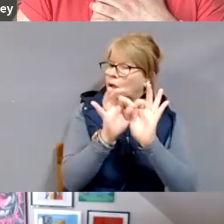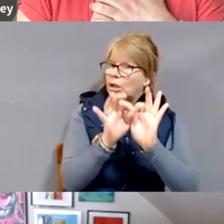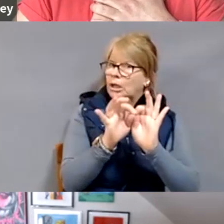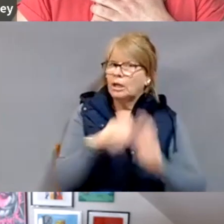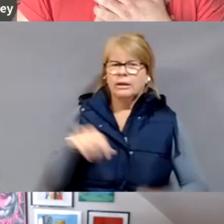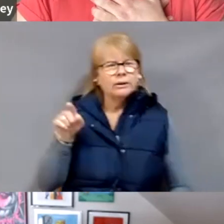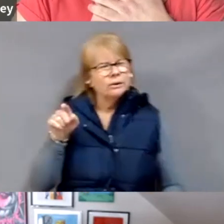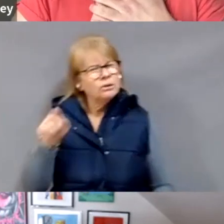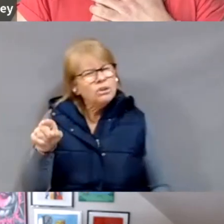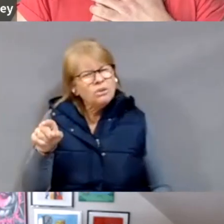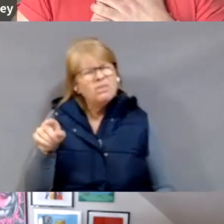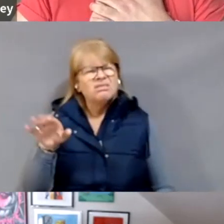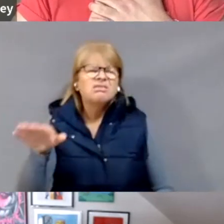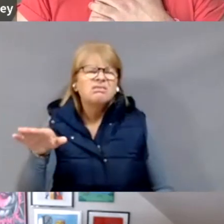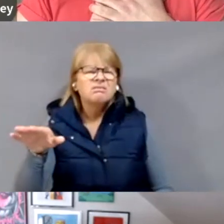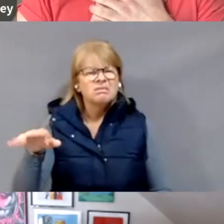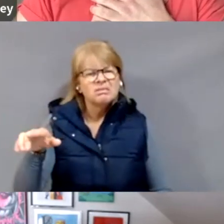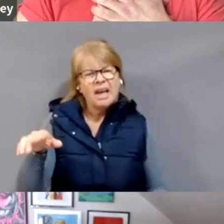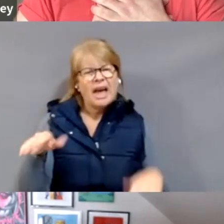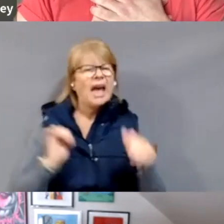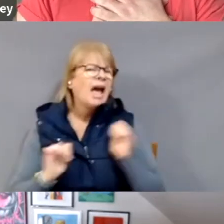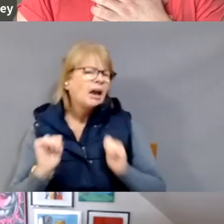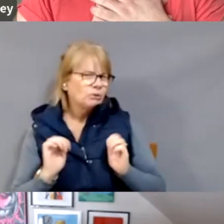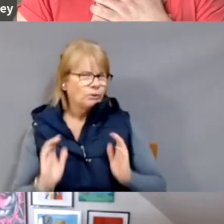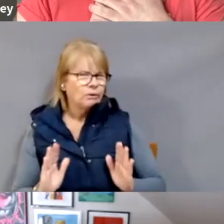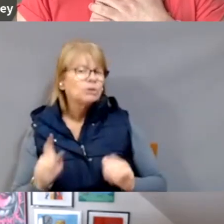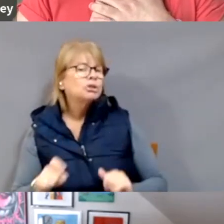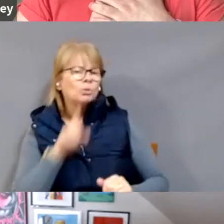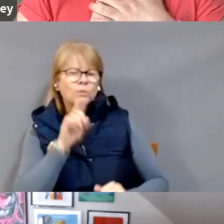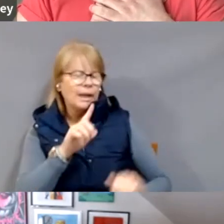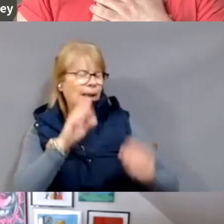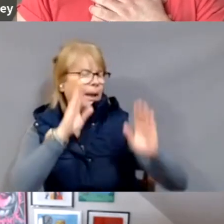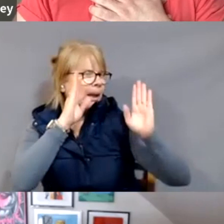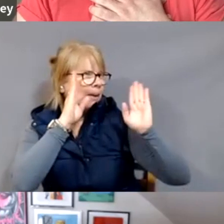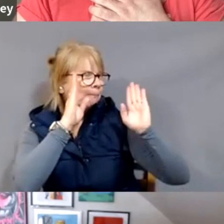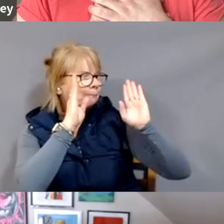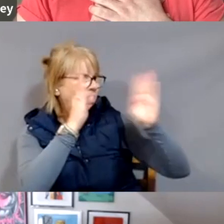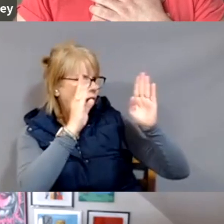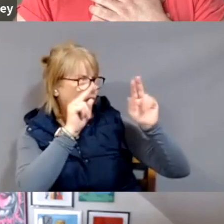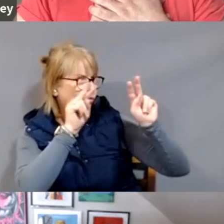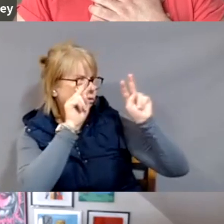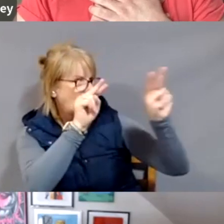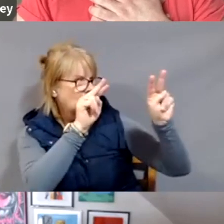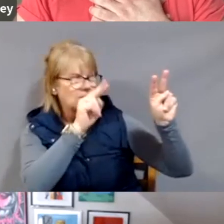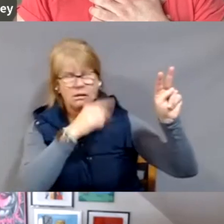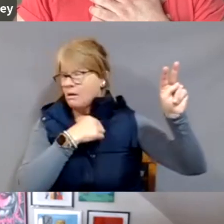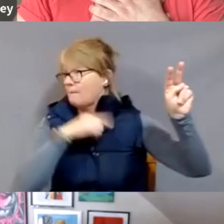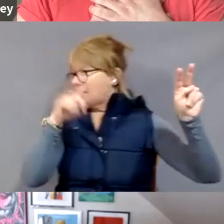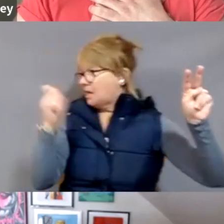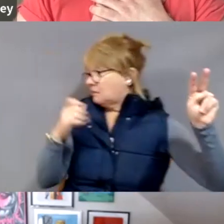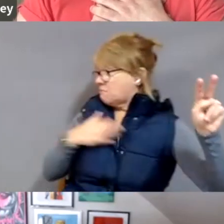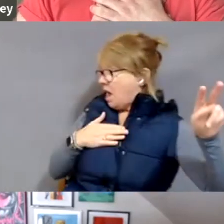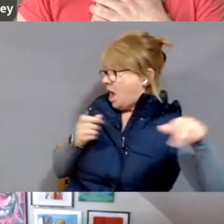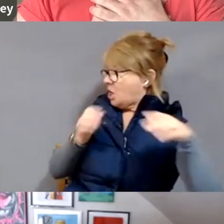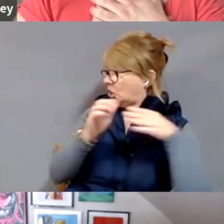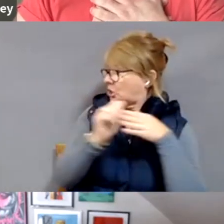you, as the lowly plebeian actor, should really pay attention to my brilliance, because if you don't take my direction perfectly, then